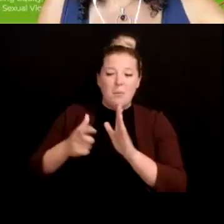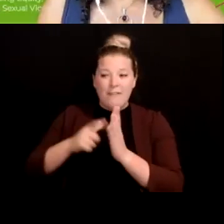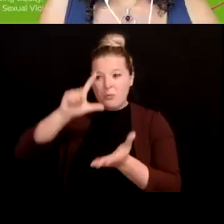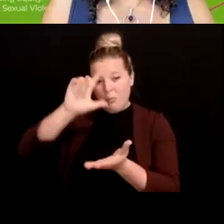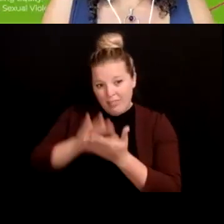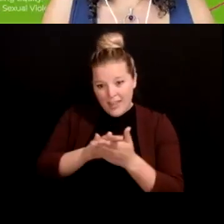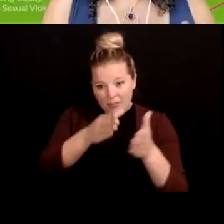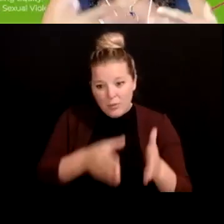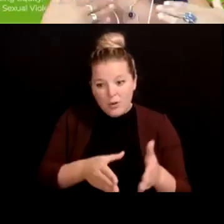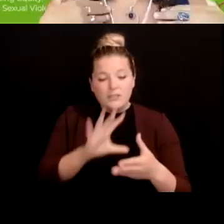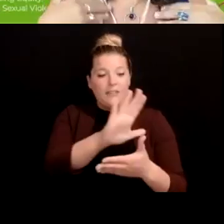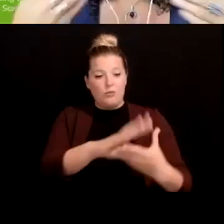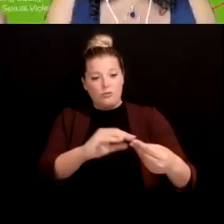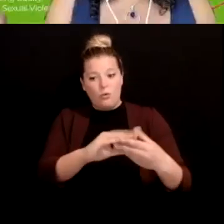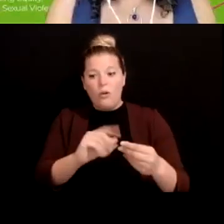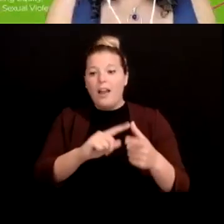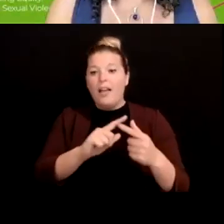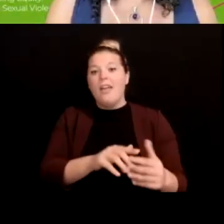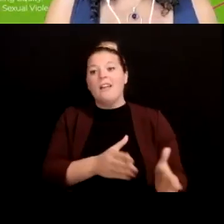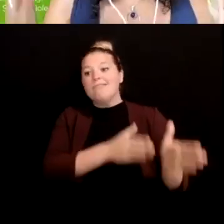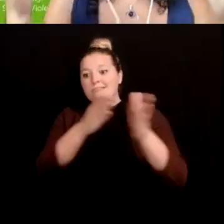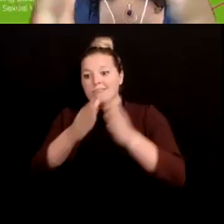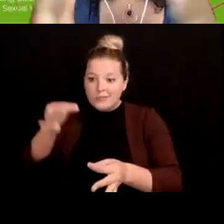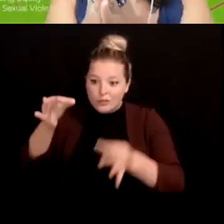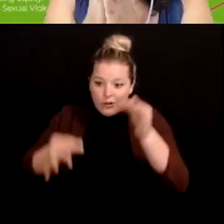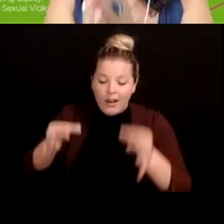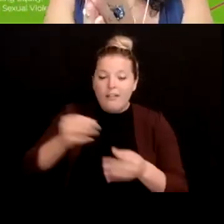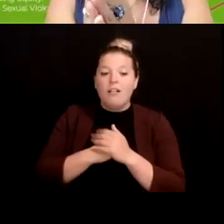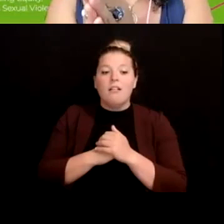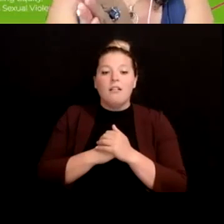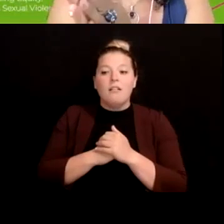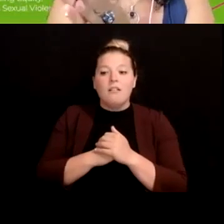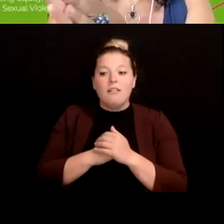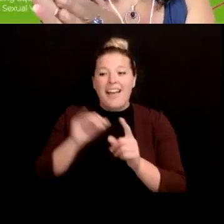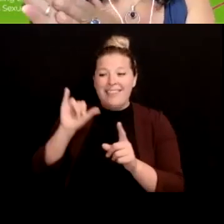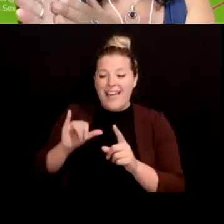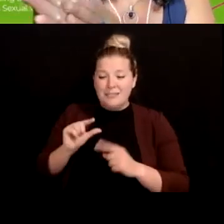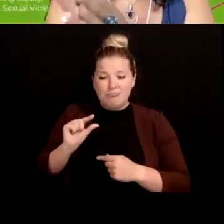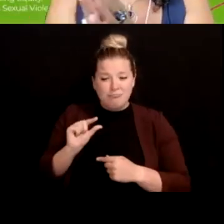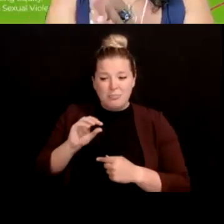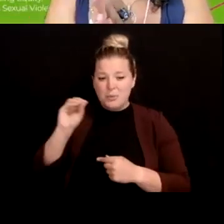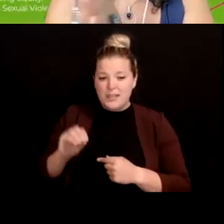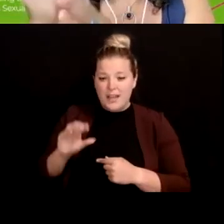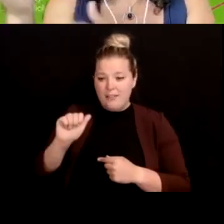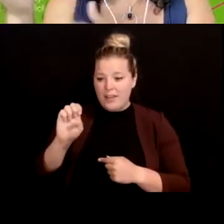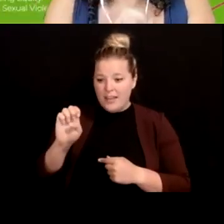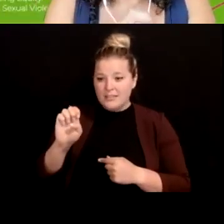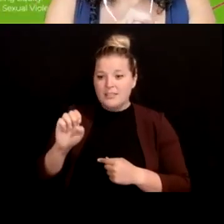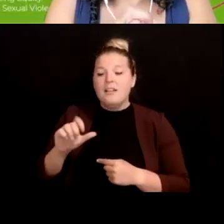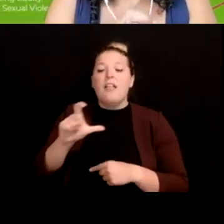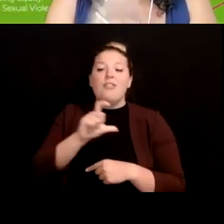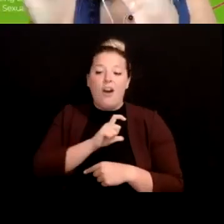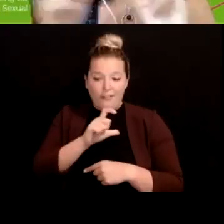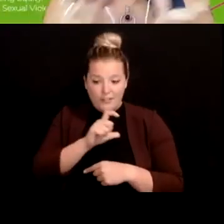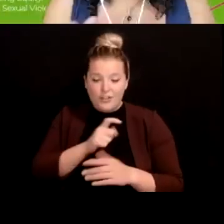taken forward to trial. And only then, which is now a very tiny percentage of cases, the officer has to say, oh, she